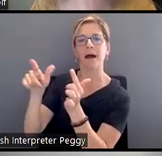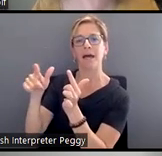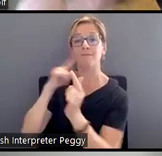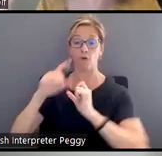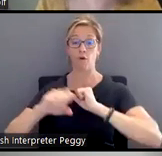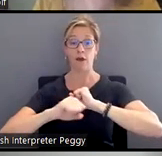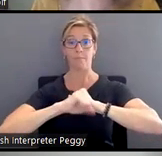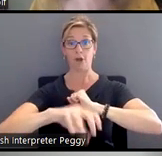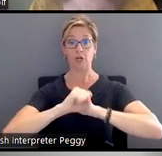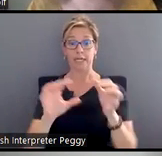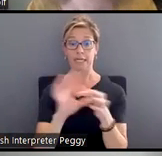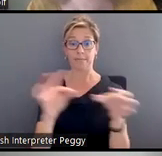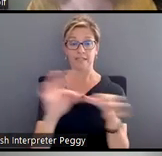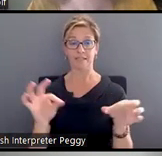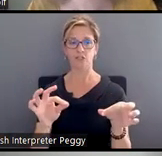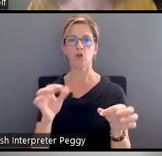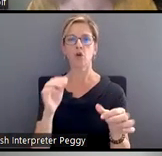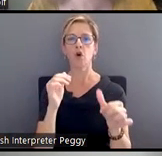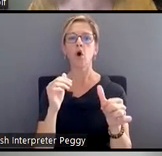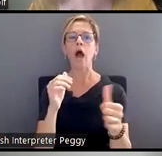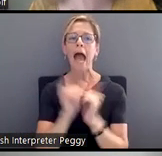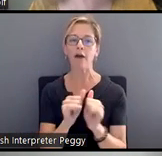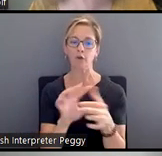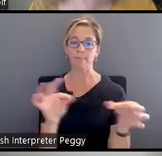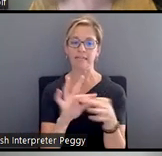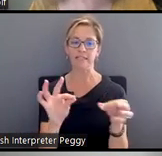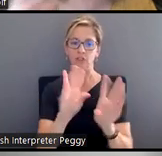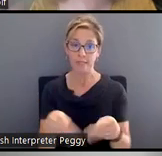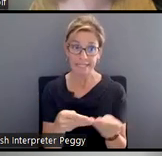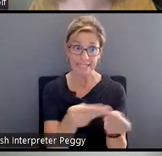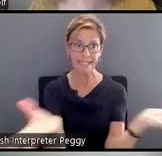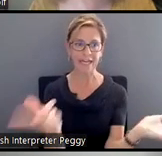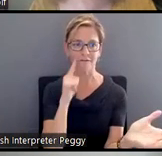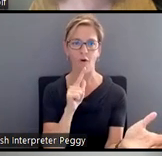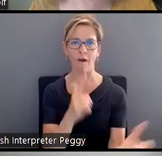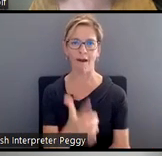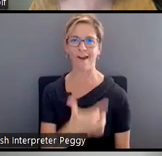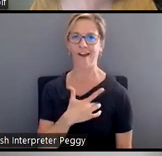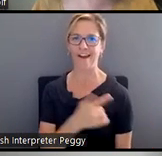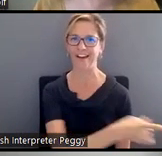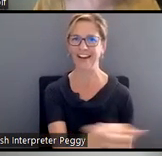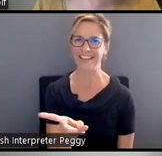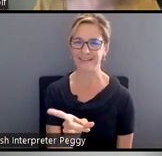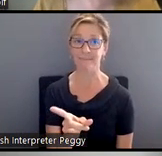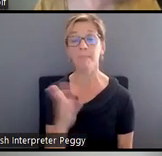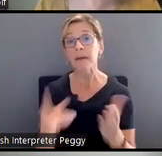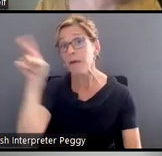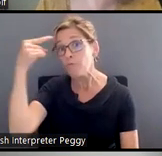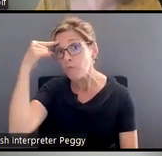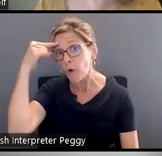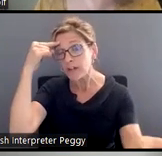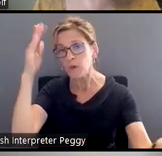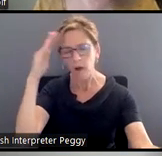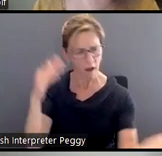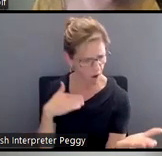messaging is appealing to the heart. And whether that's dealing with the employers and what they can get out of sending people to your